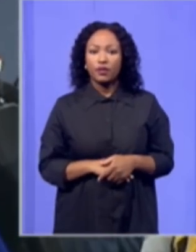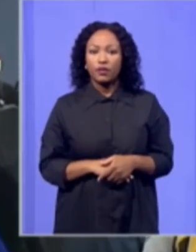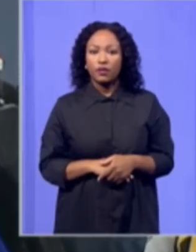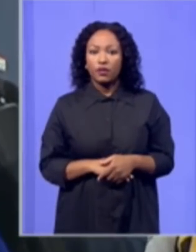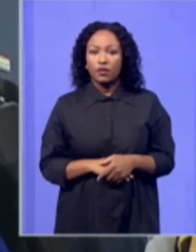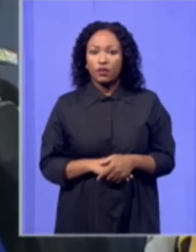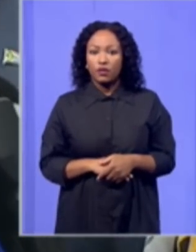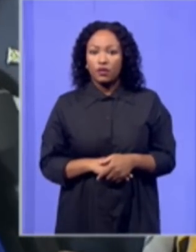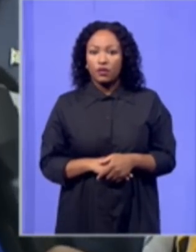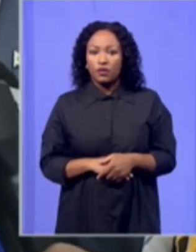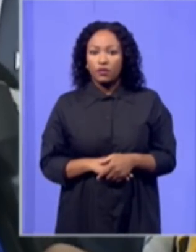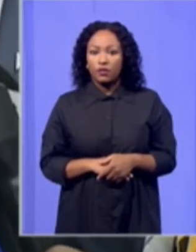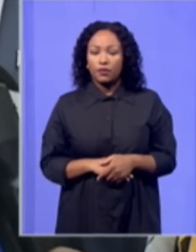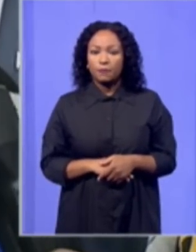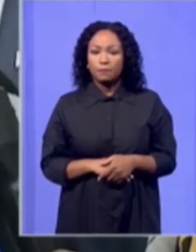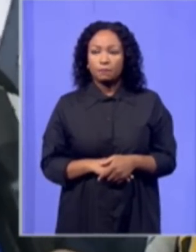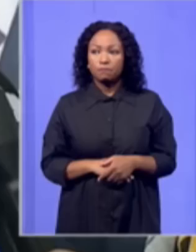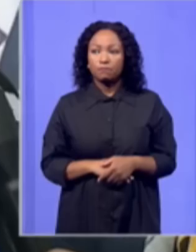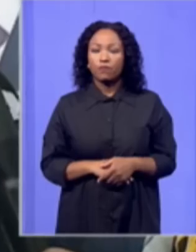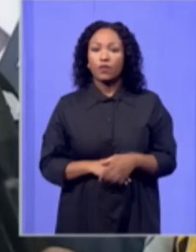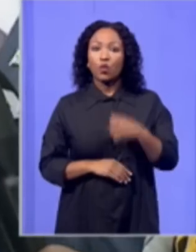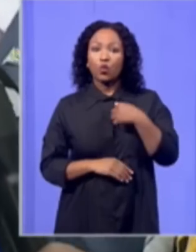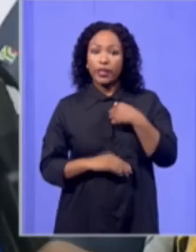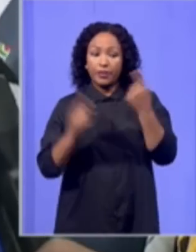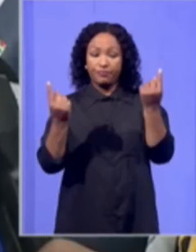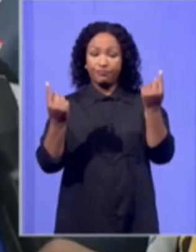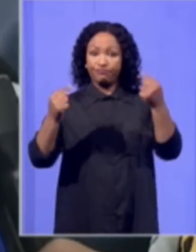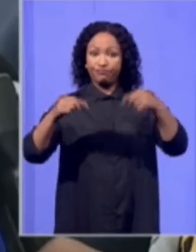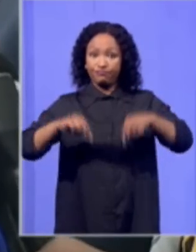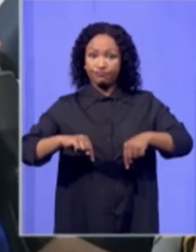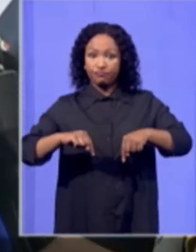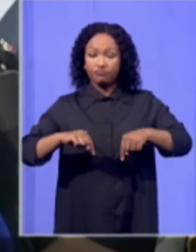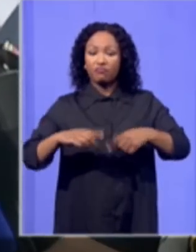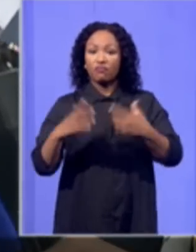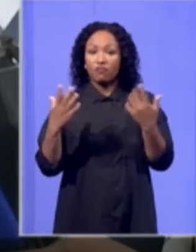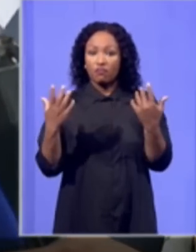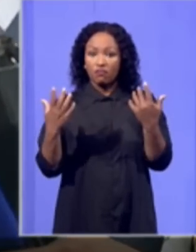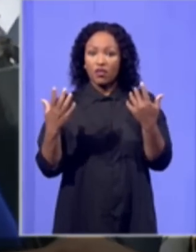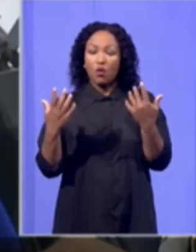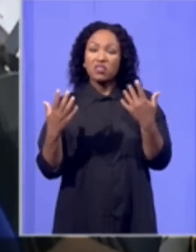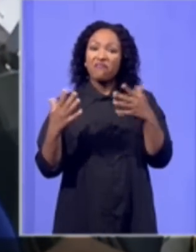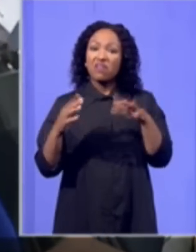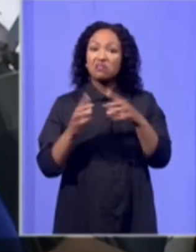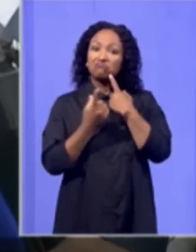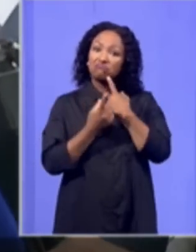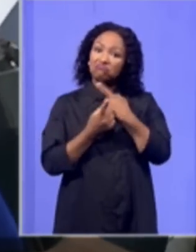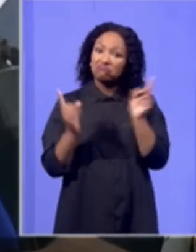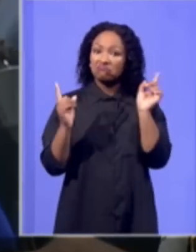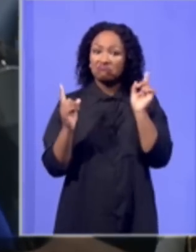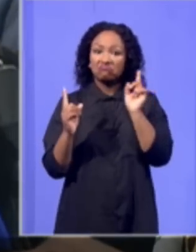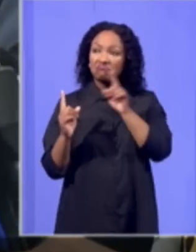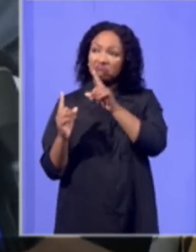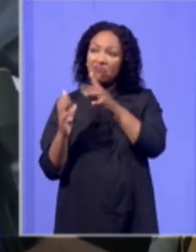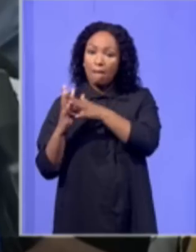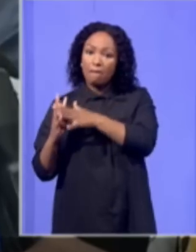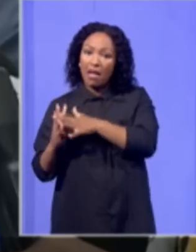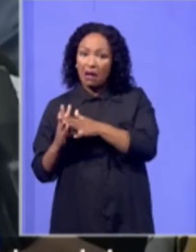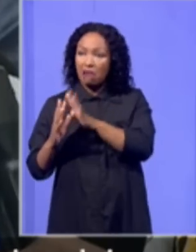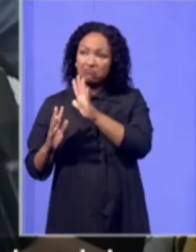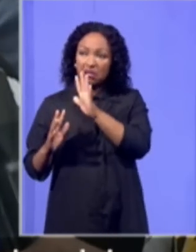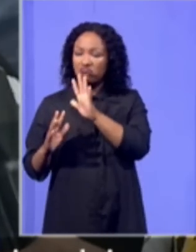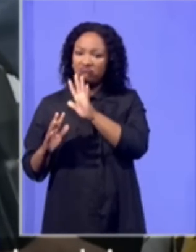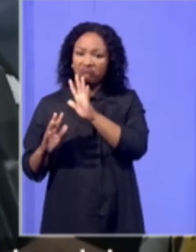We come here even after being declared persona non grata. We still come here and